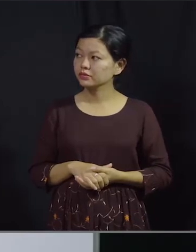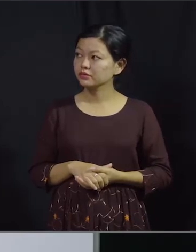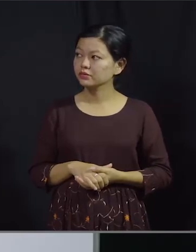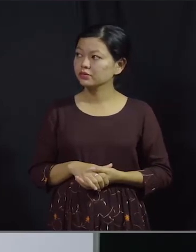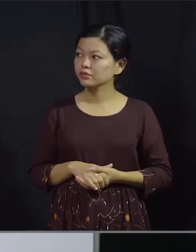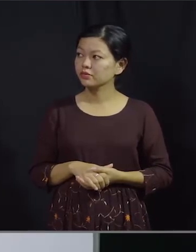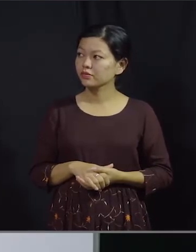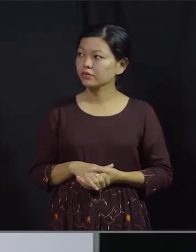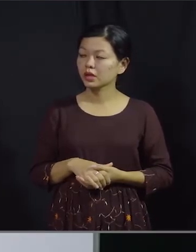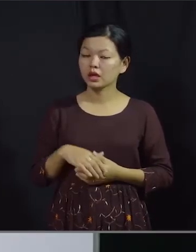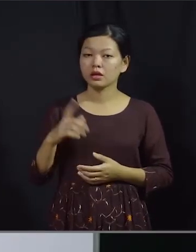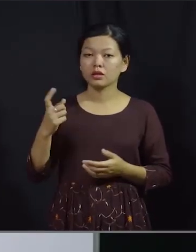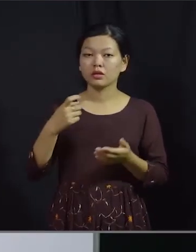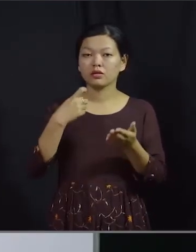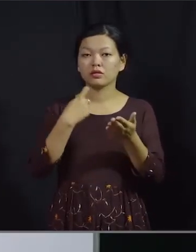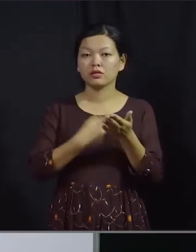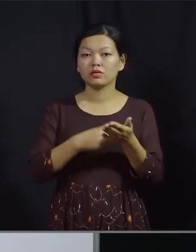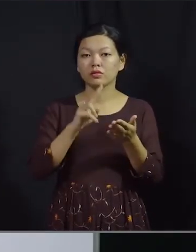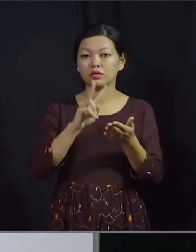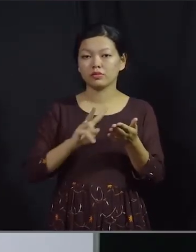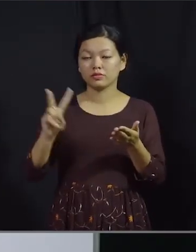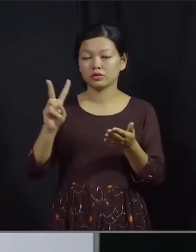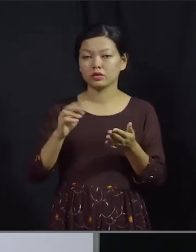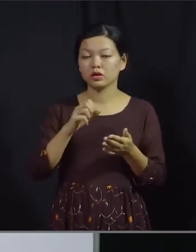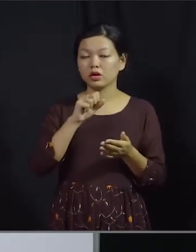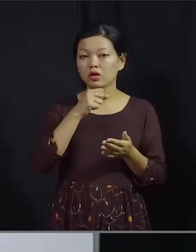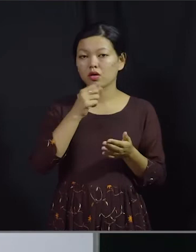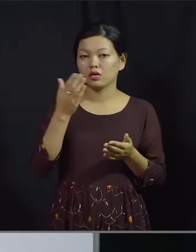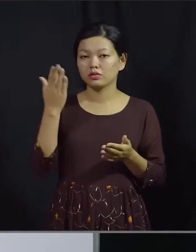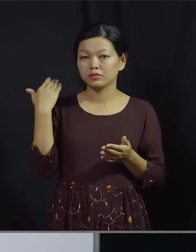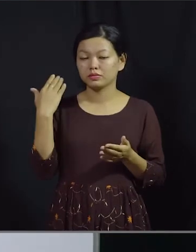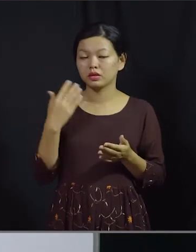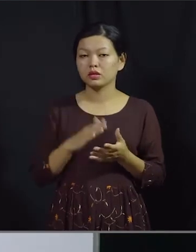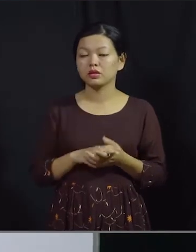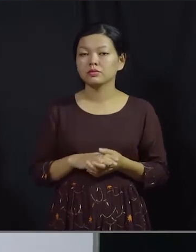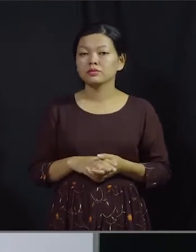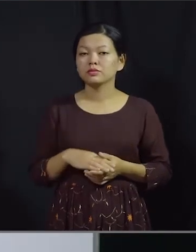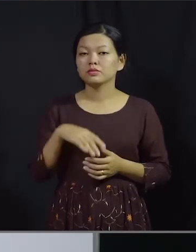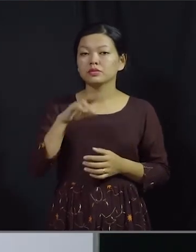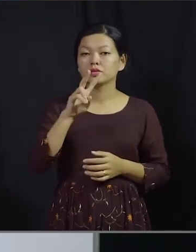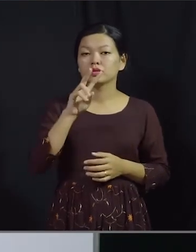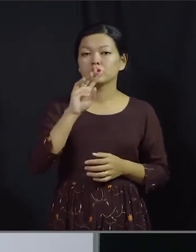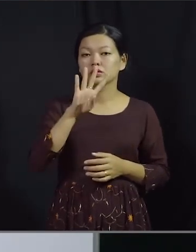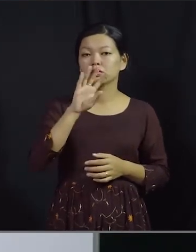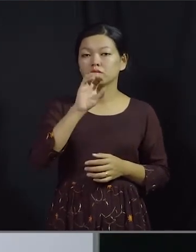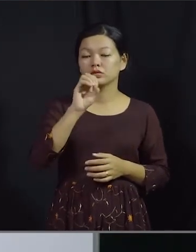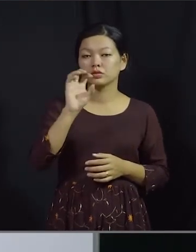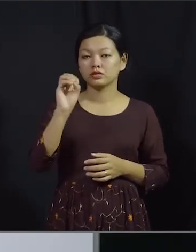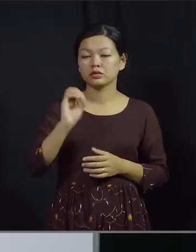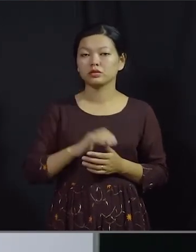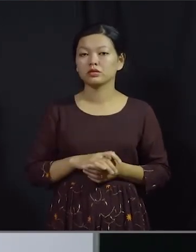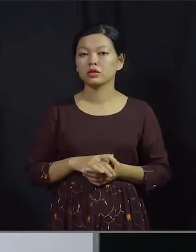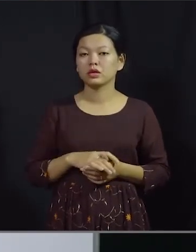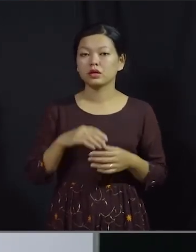We have revaluation accounted to the outstanding rent. That is outstanding rent 2,400. So rent